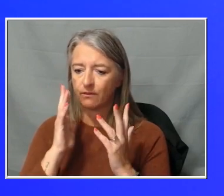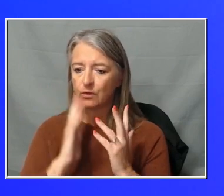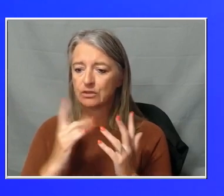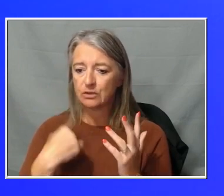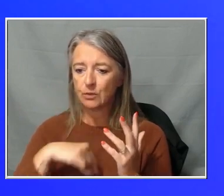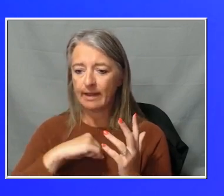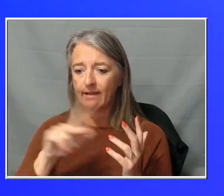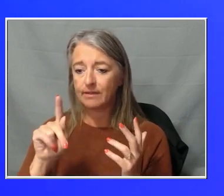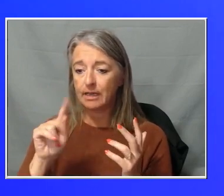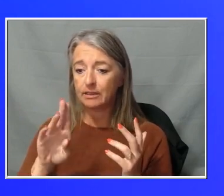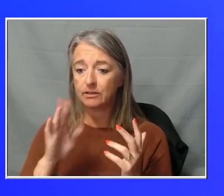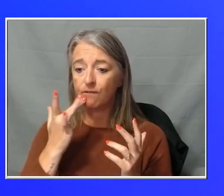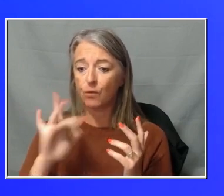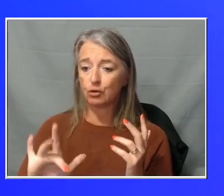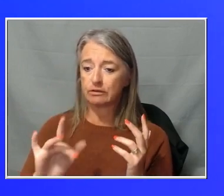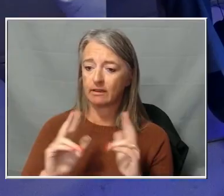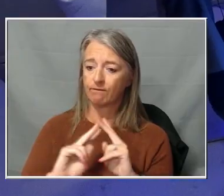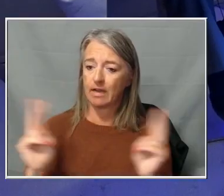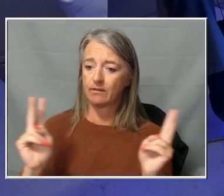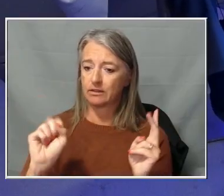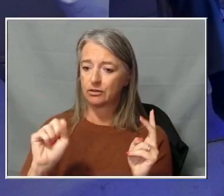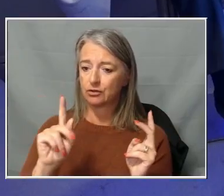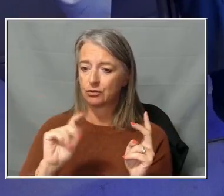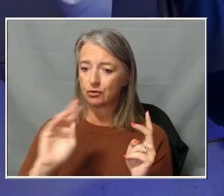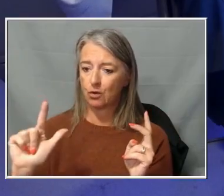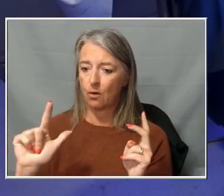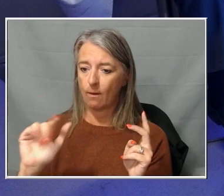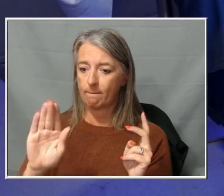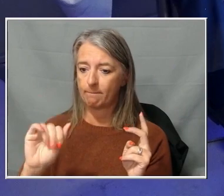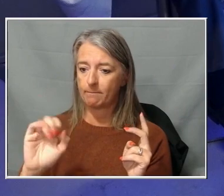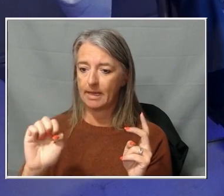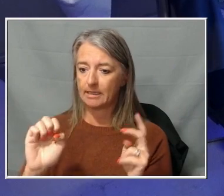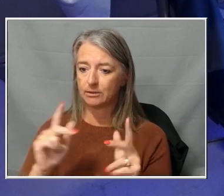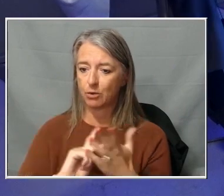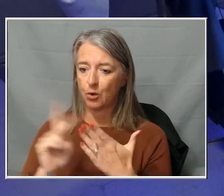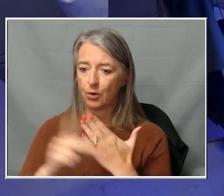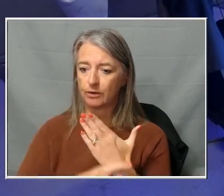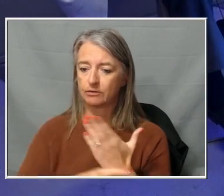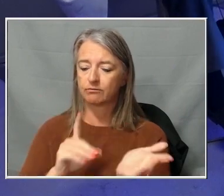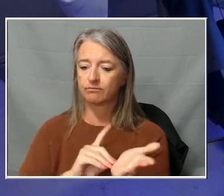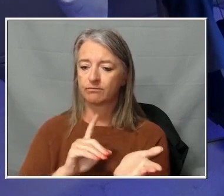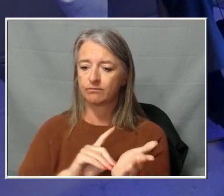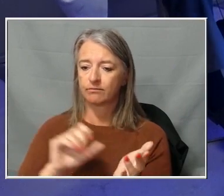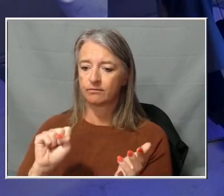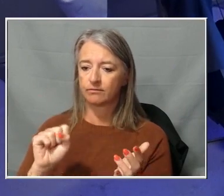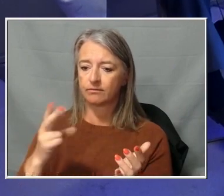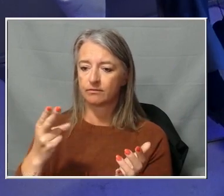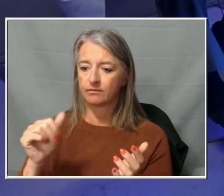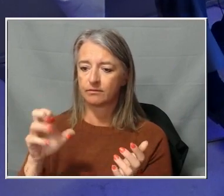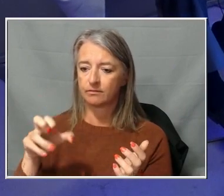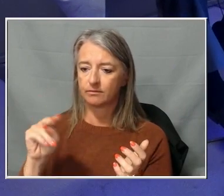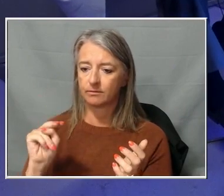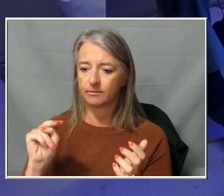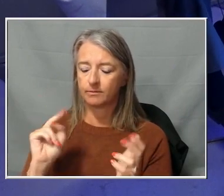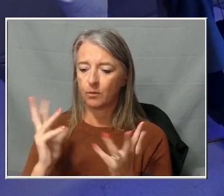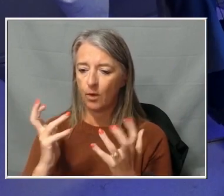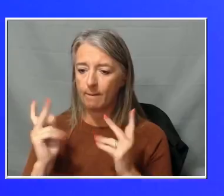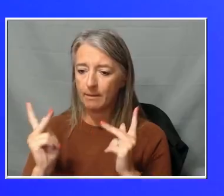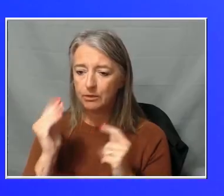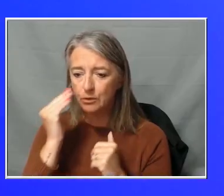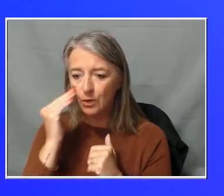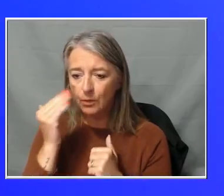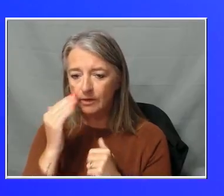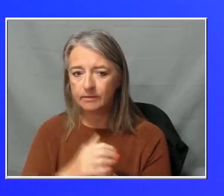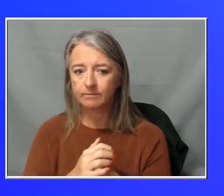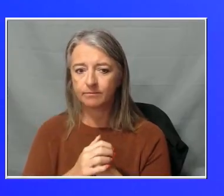a very advanced skull-based program. Let's get today's takeaway. Dr. Shamoon, I'll start with you. What do you want folks to know? Well, the power